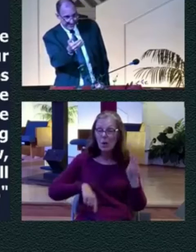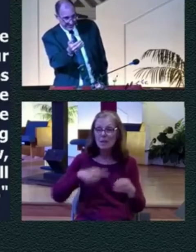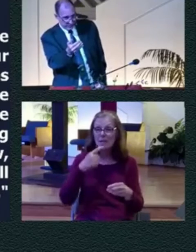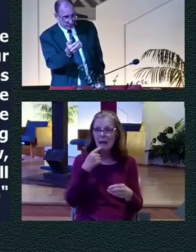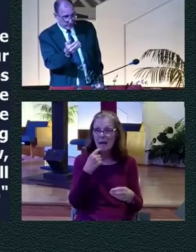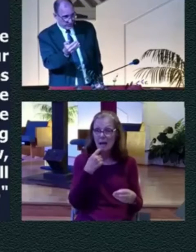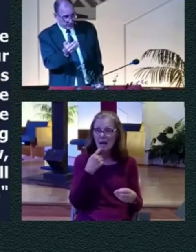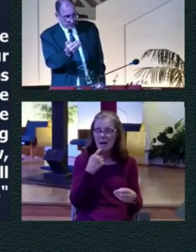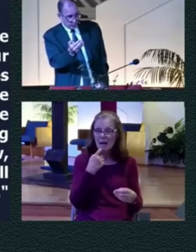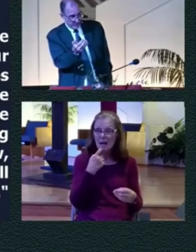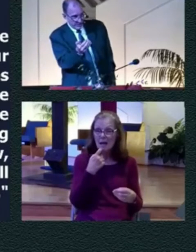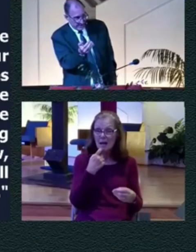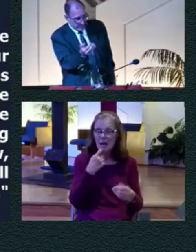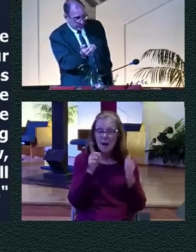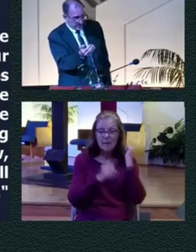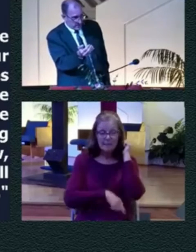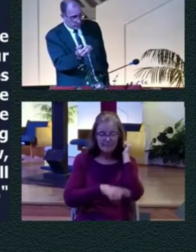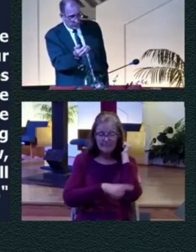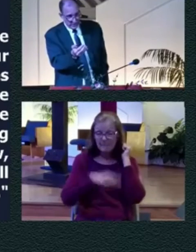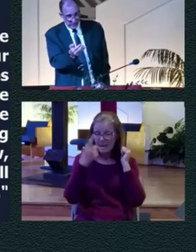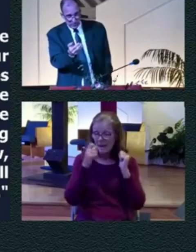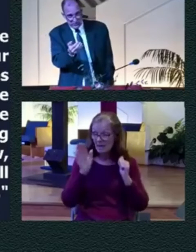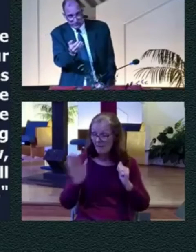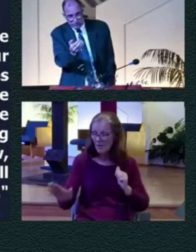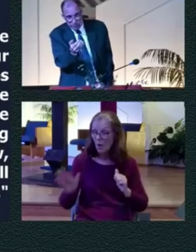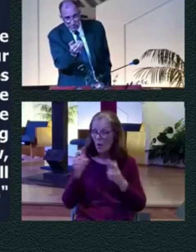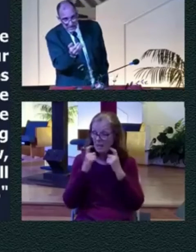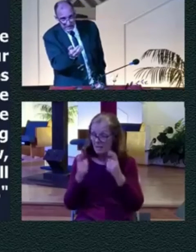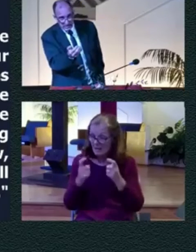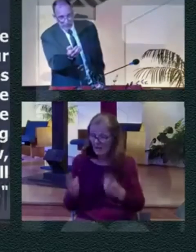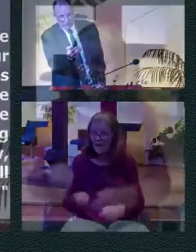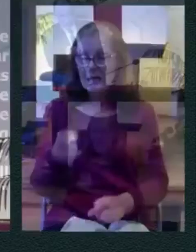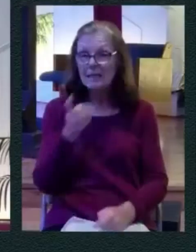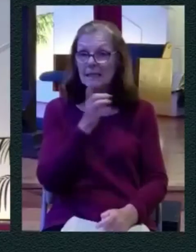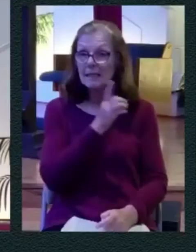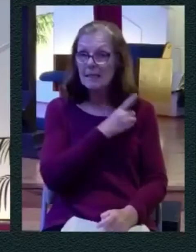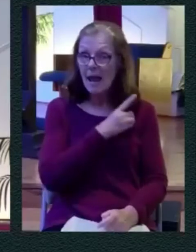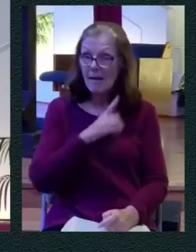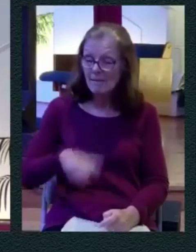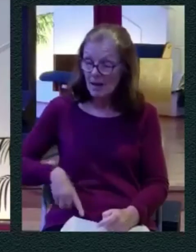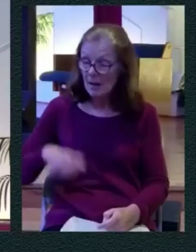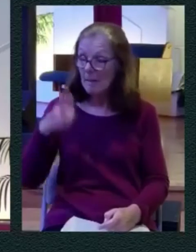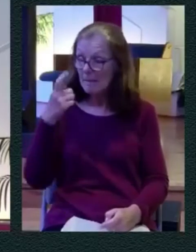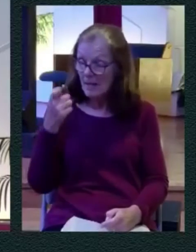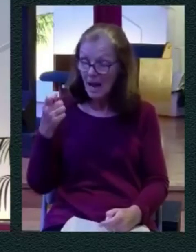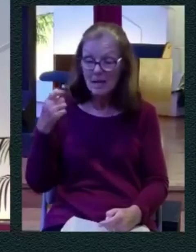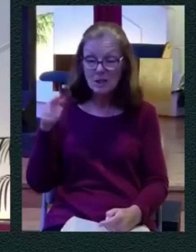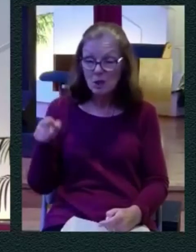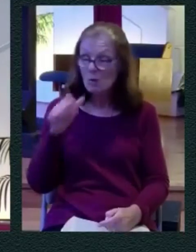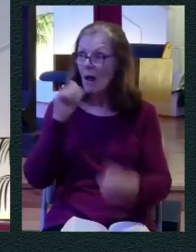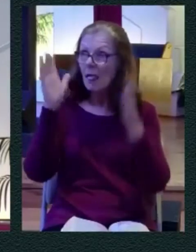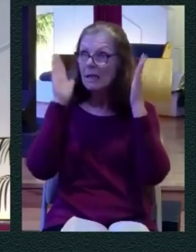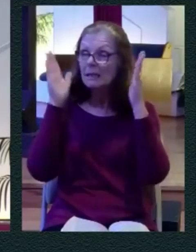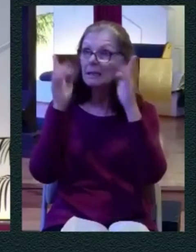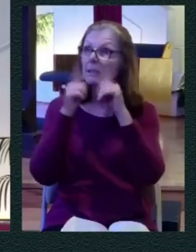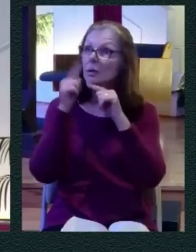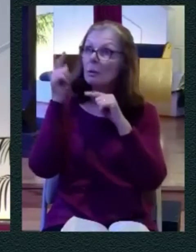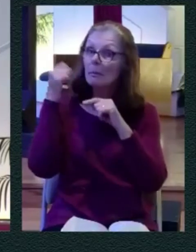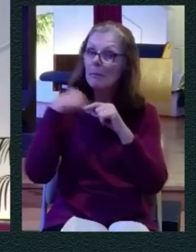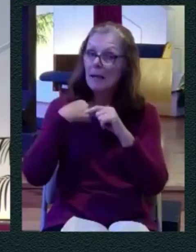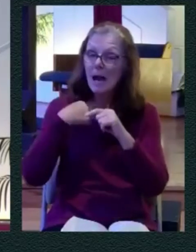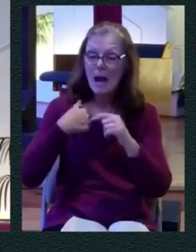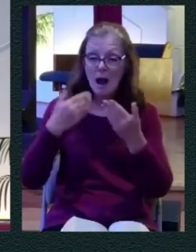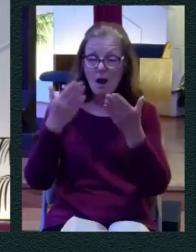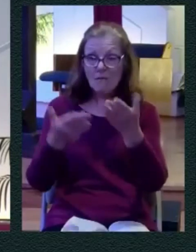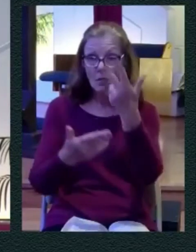a consequence of your iniquity, your disobedience to my call and my name, I'm offering you three things. You